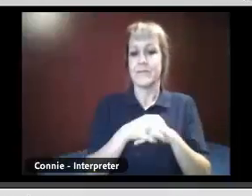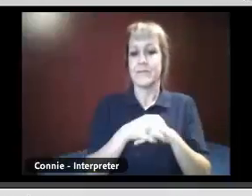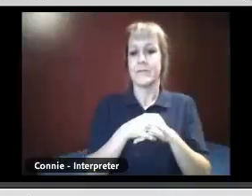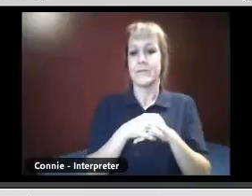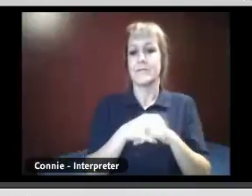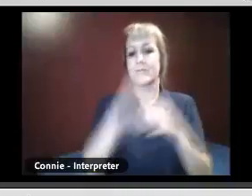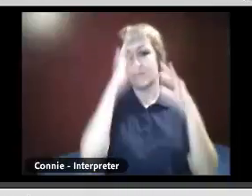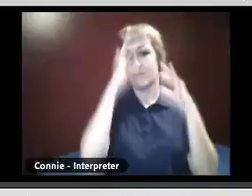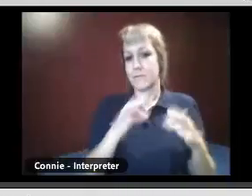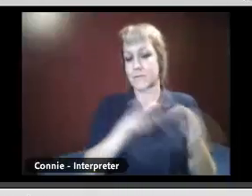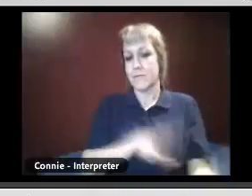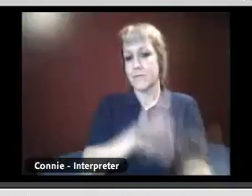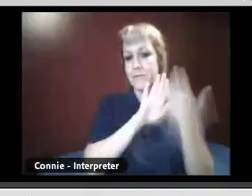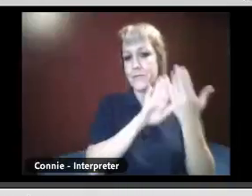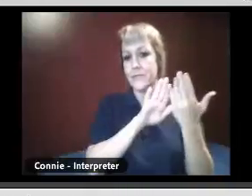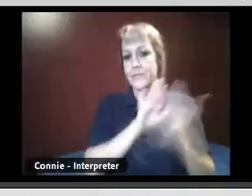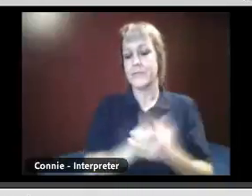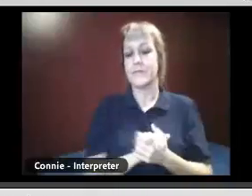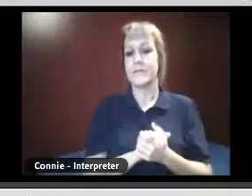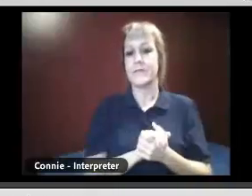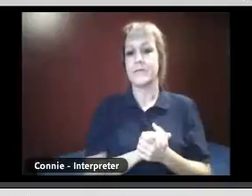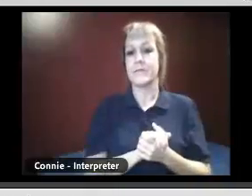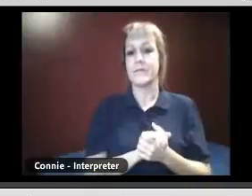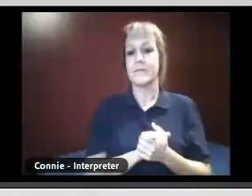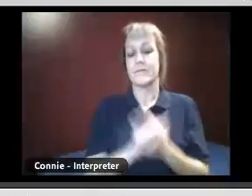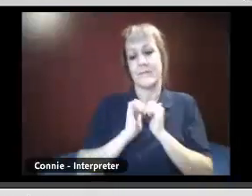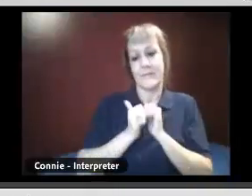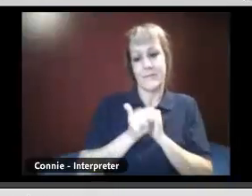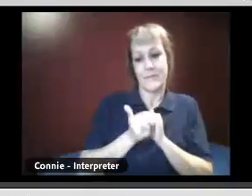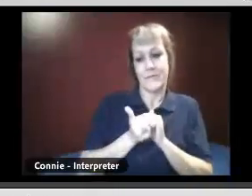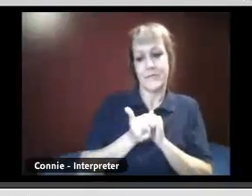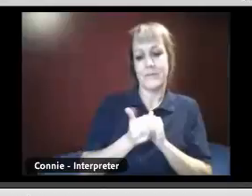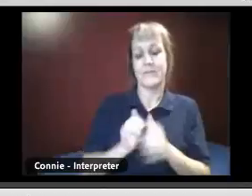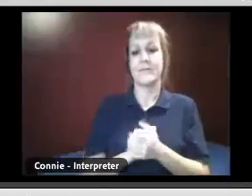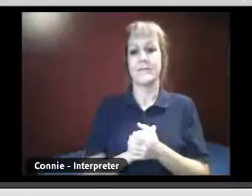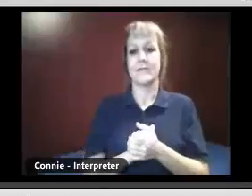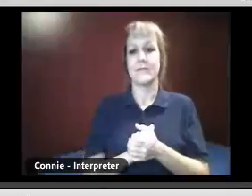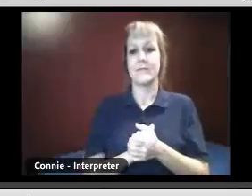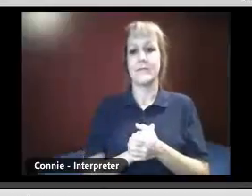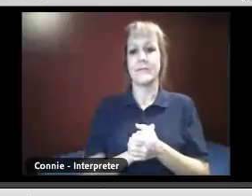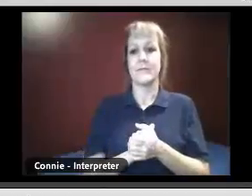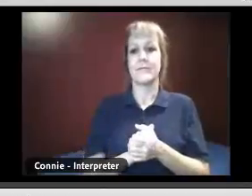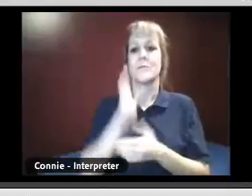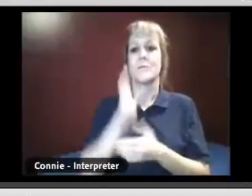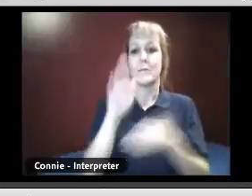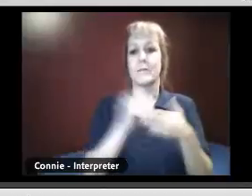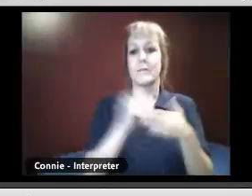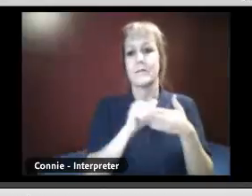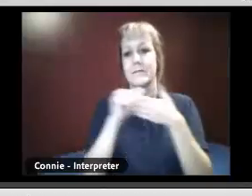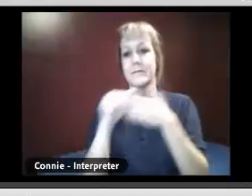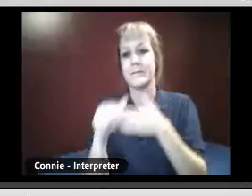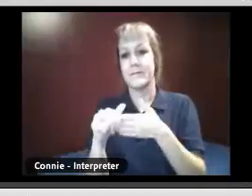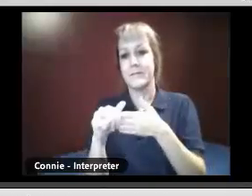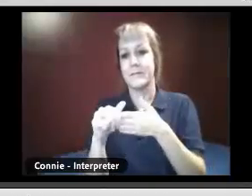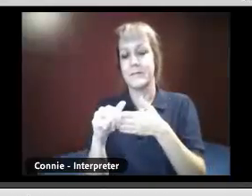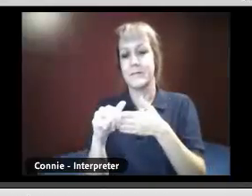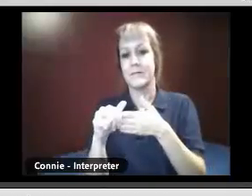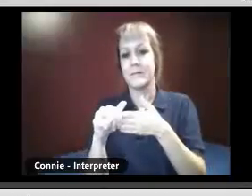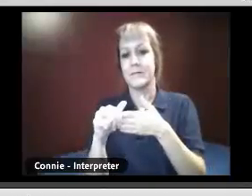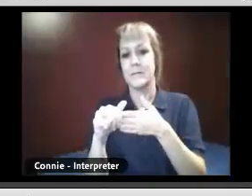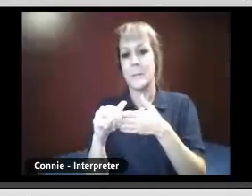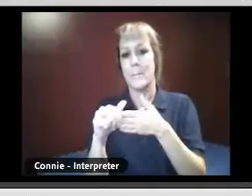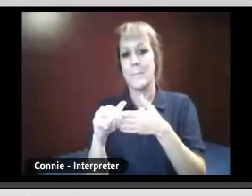determine the approach, which is the how, that's going to lead to